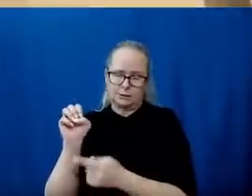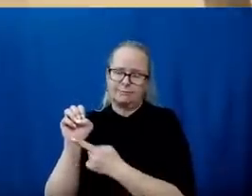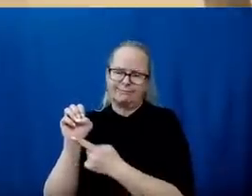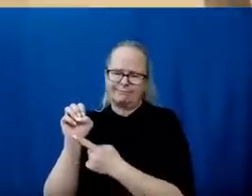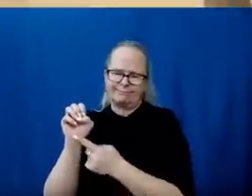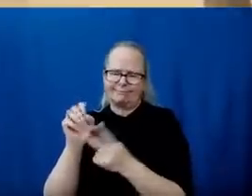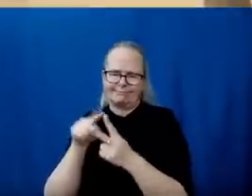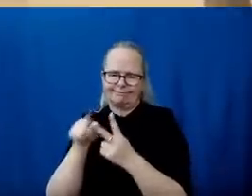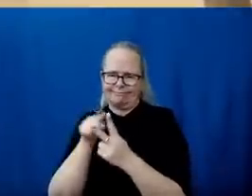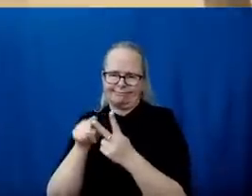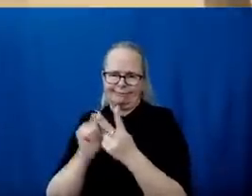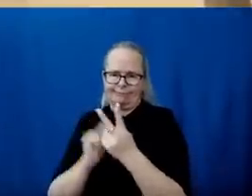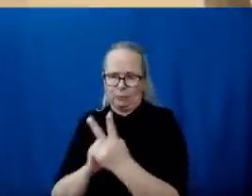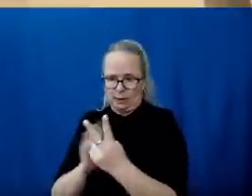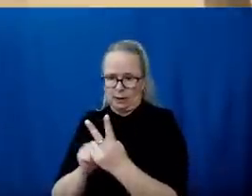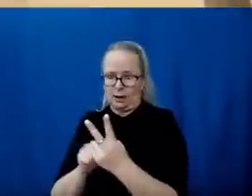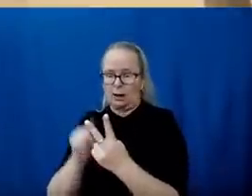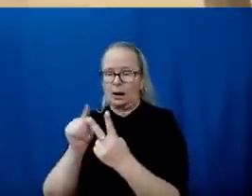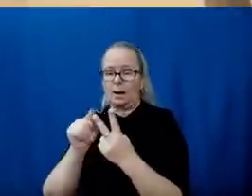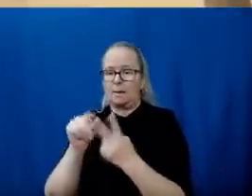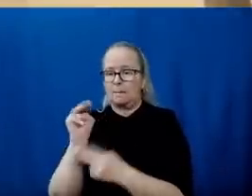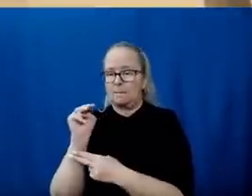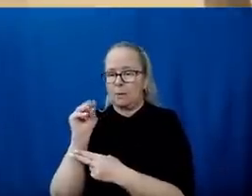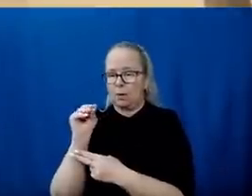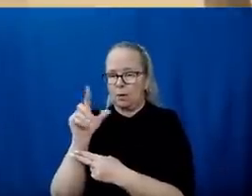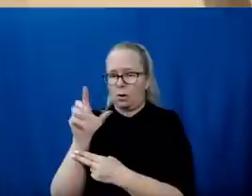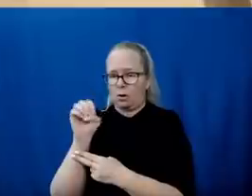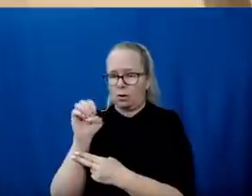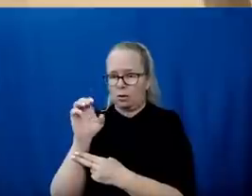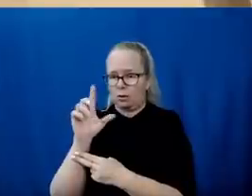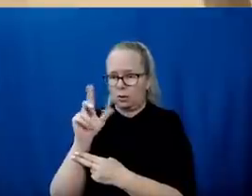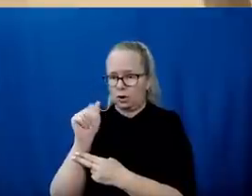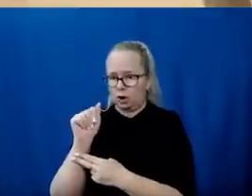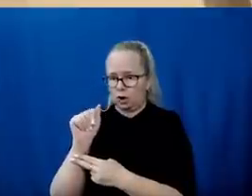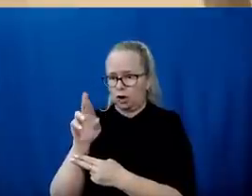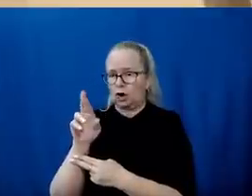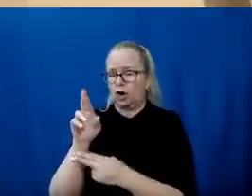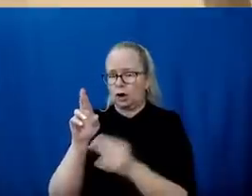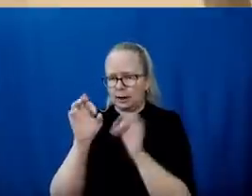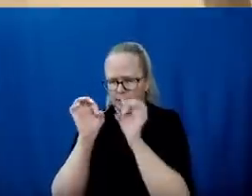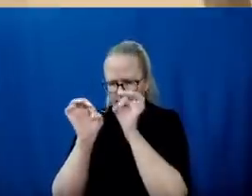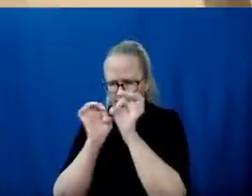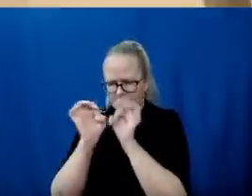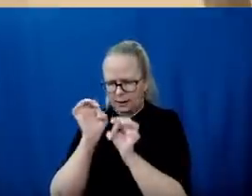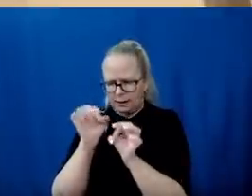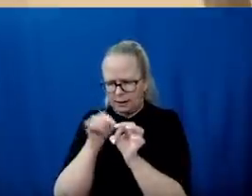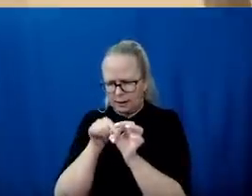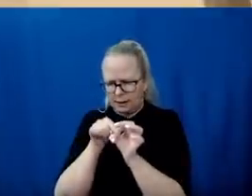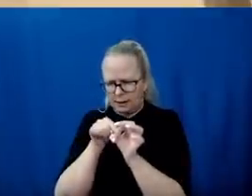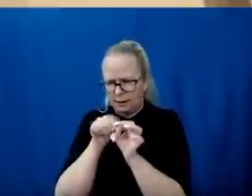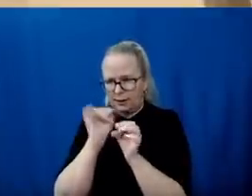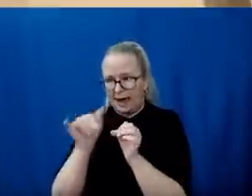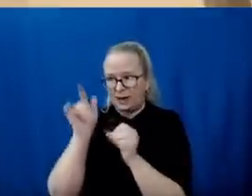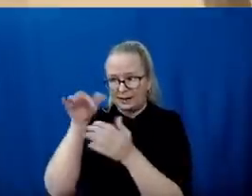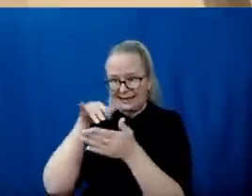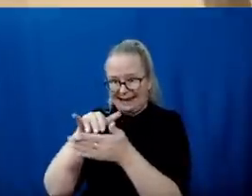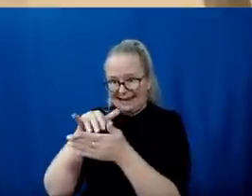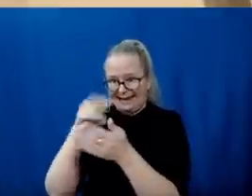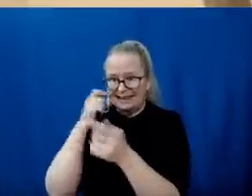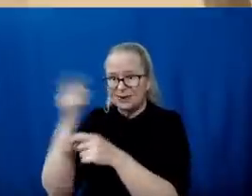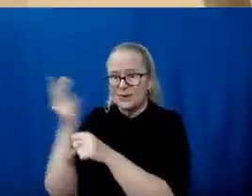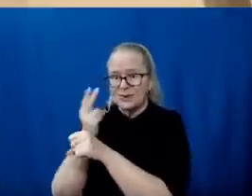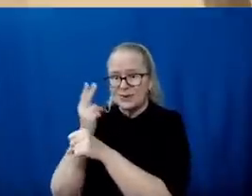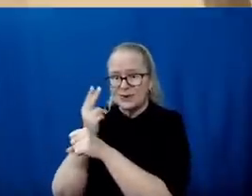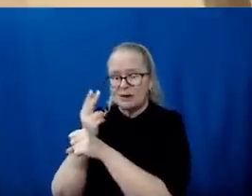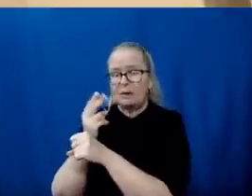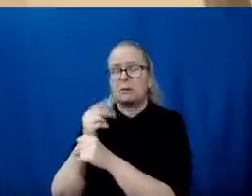the sewage thing, because I think the molecular techniques that are being utilized in this